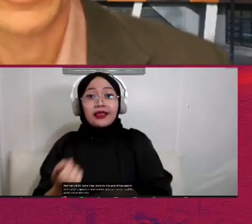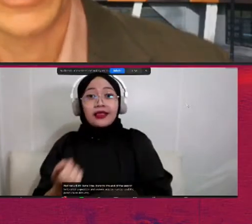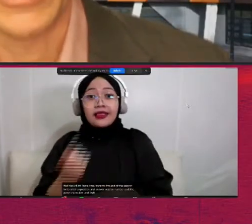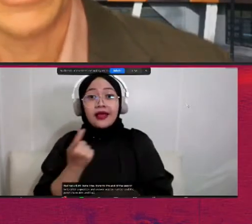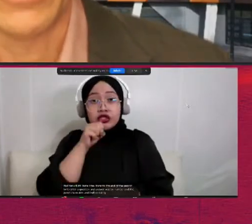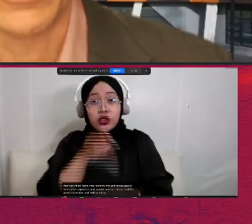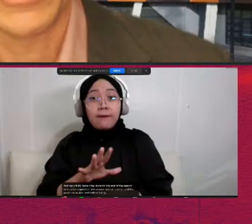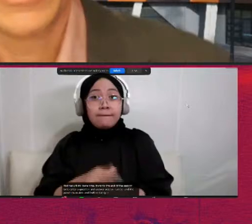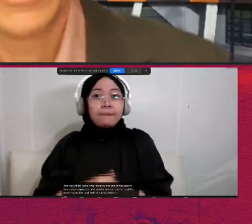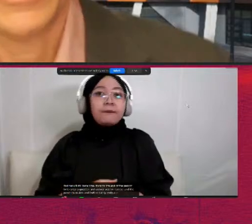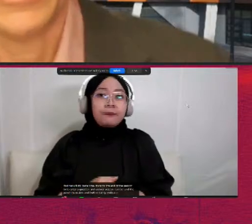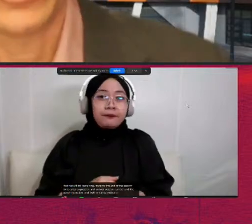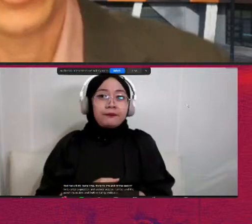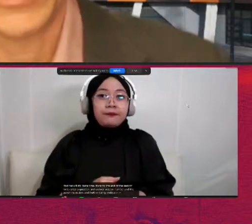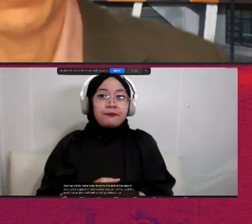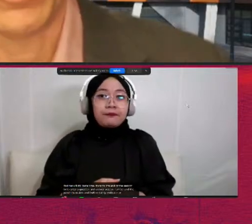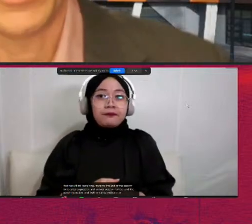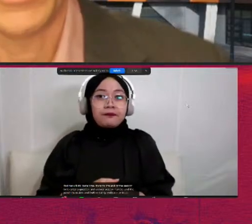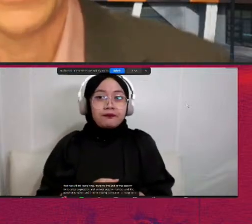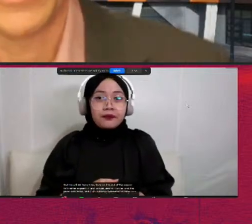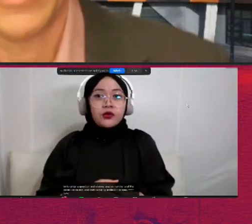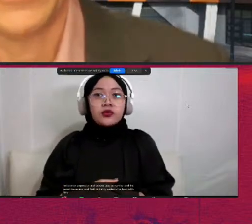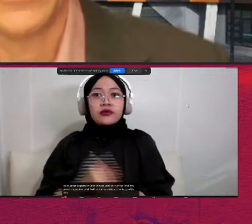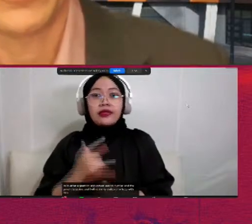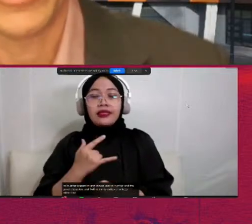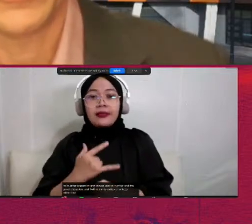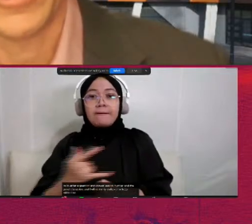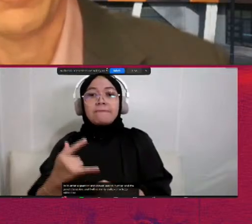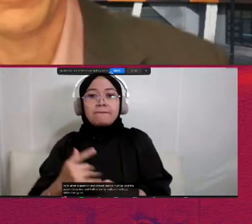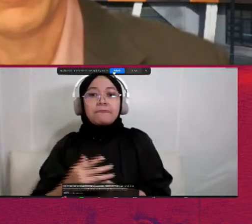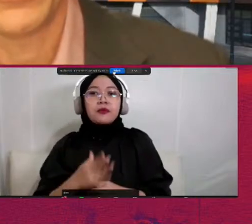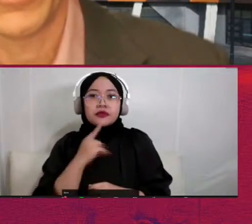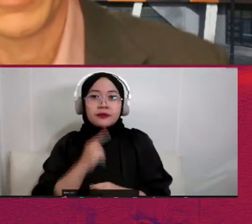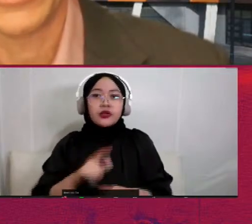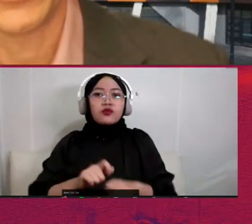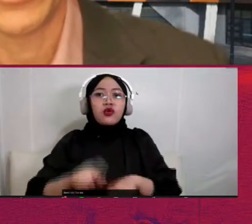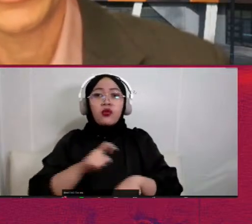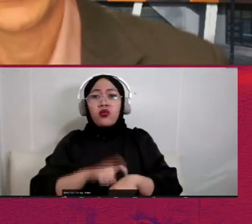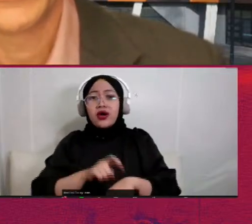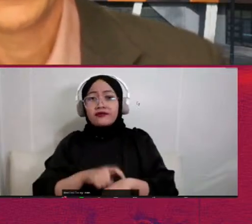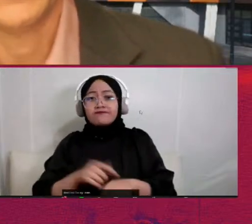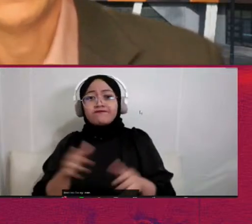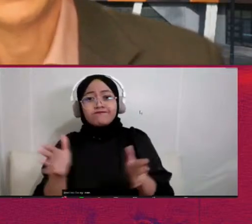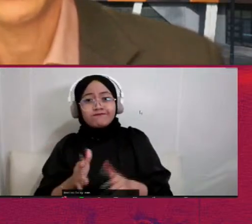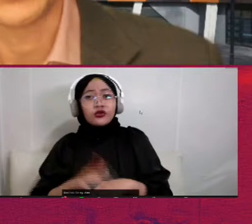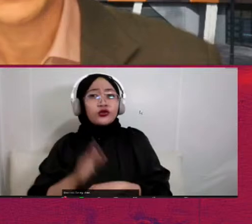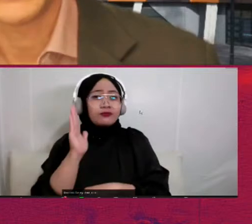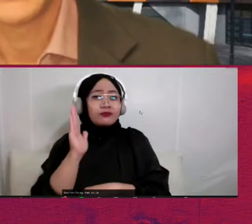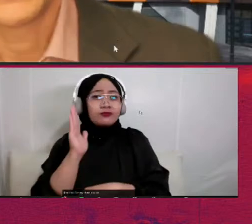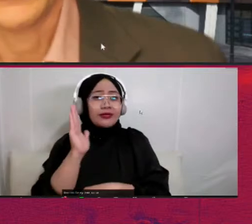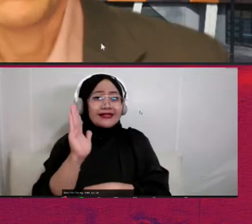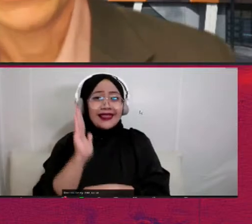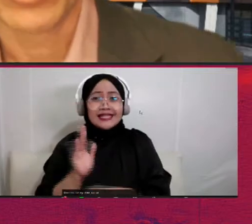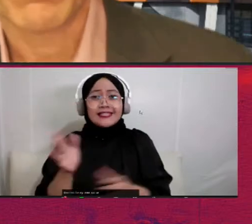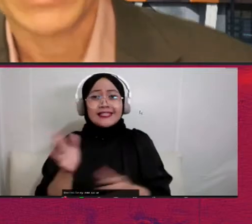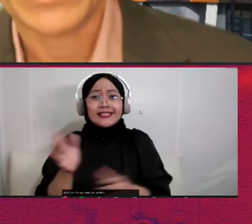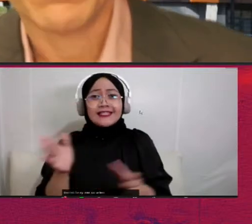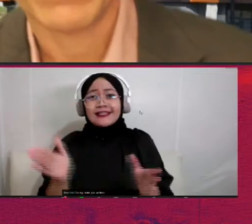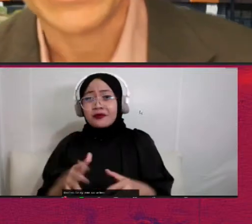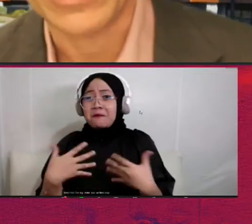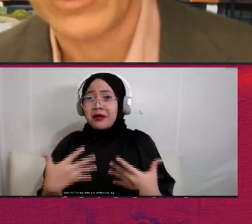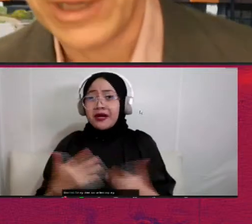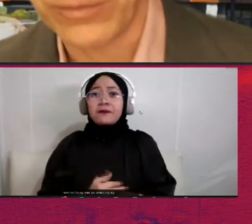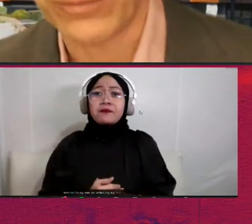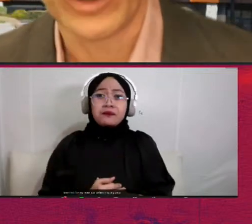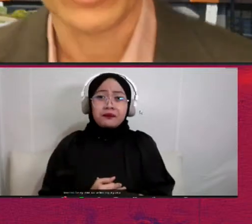I will certainly endeavor to keep within the agreed time limit for my short talk. So, look,